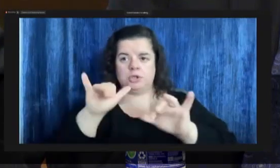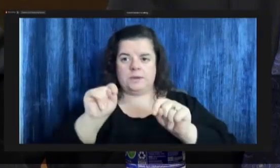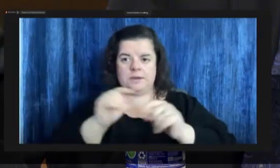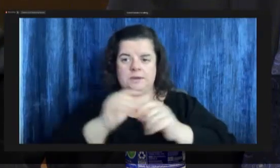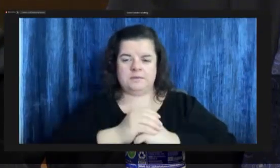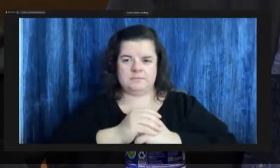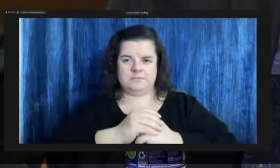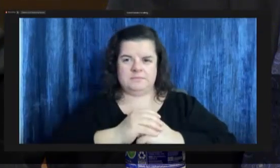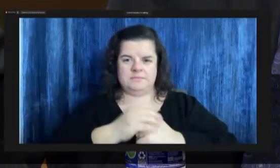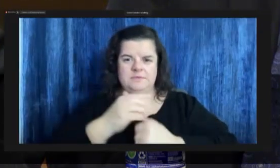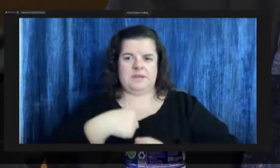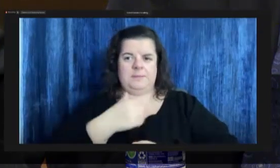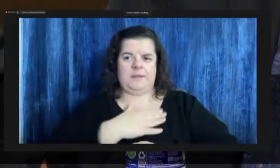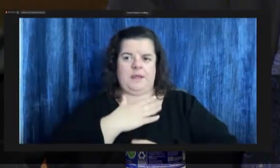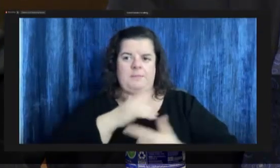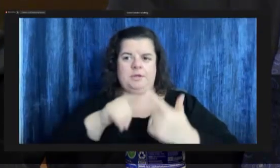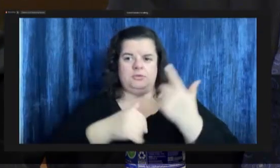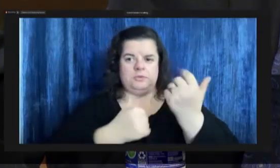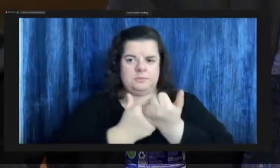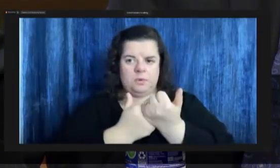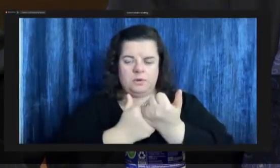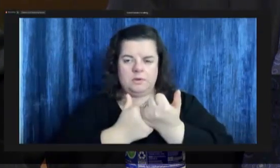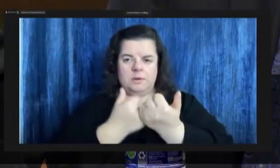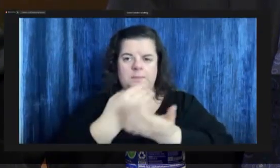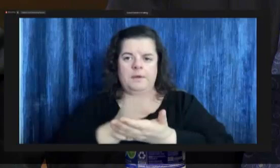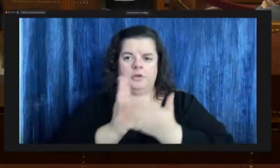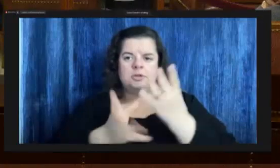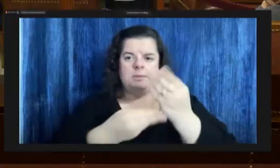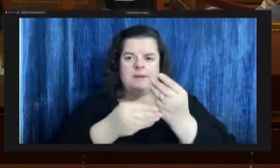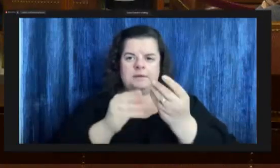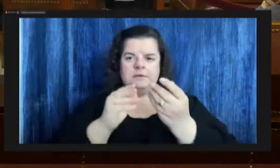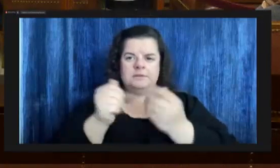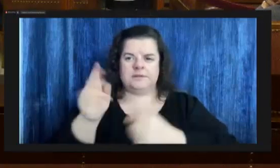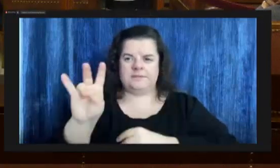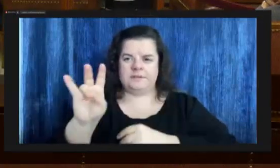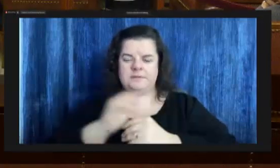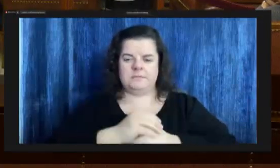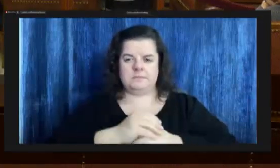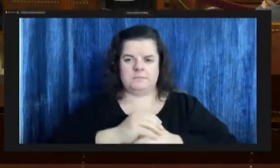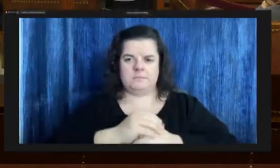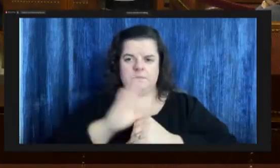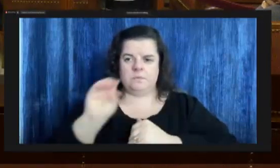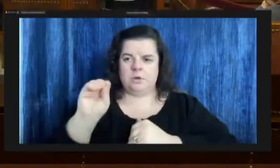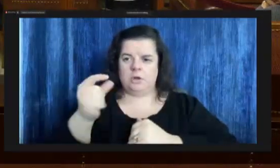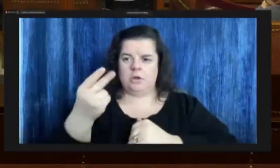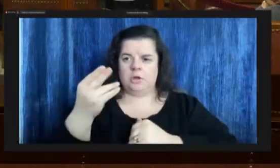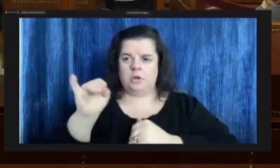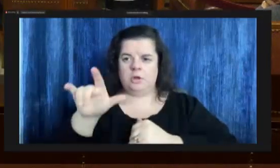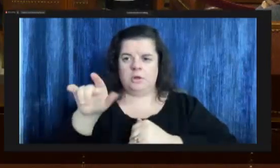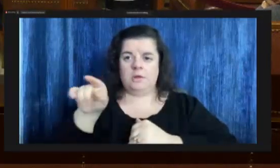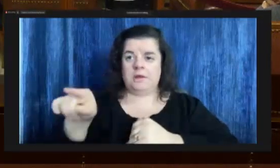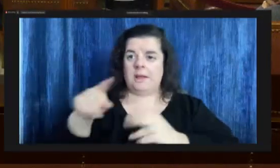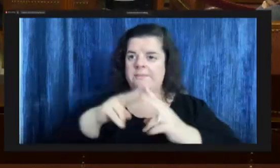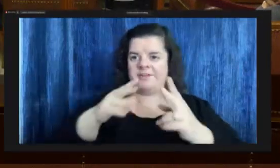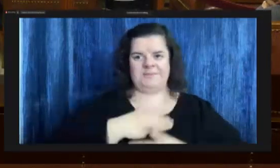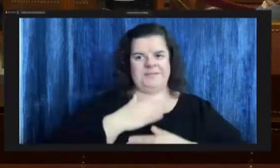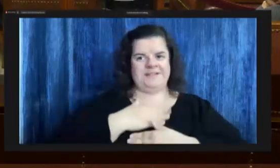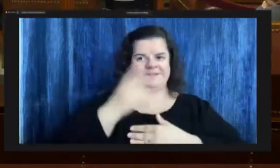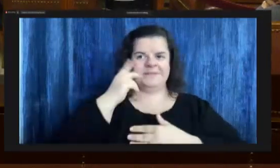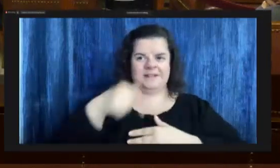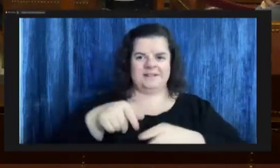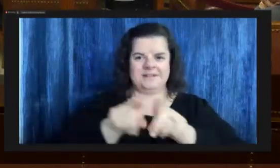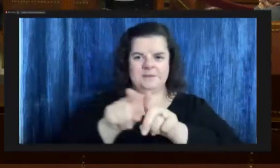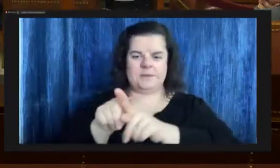I'm happy to support Budget Amendment 17. Thank you. Councilman Coghill? No, yeah, I'm very pleased to see this as well.